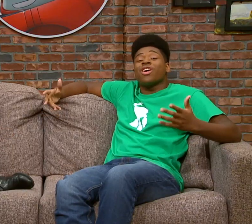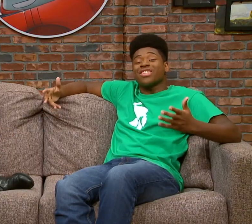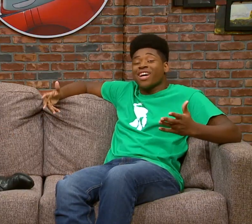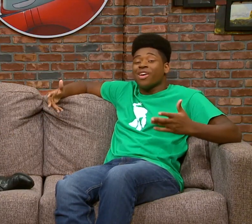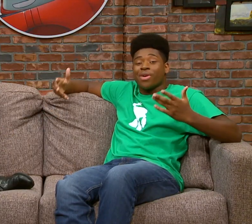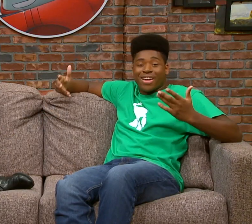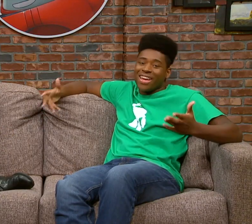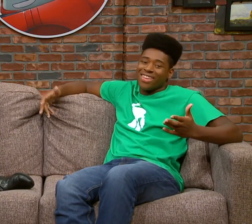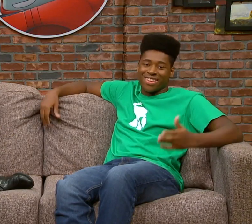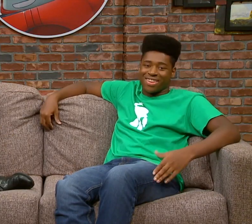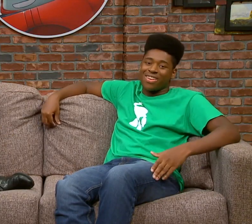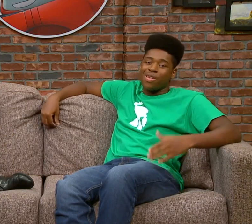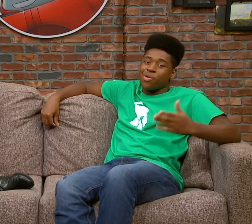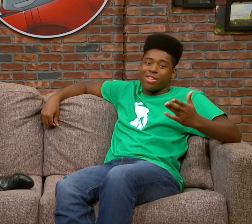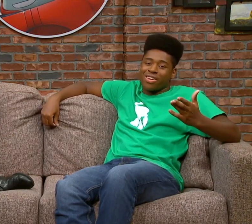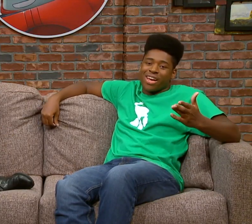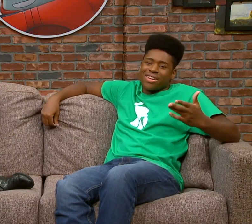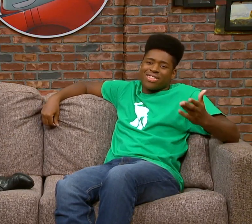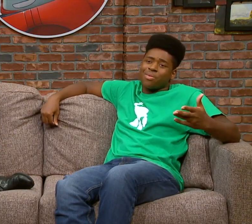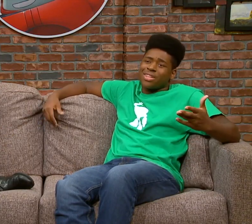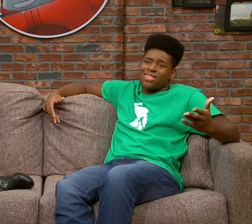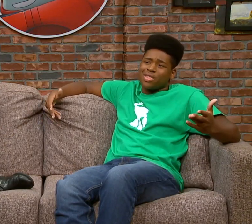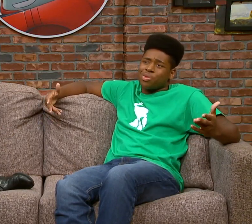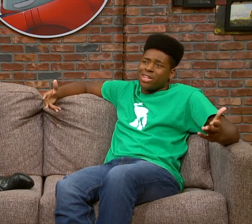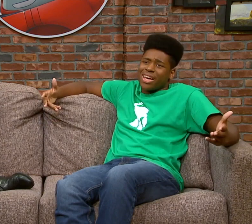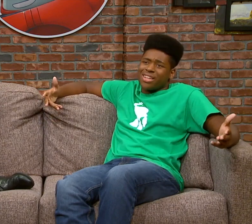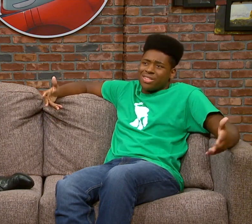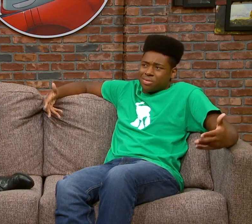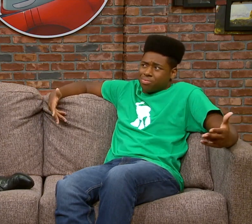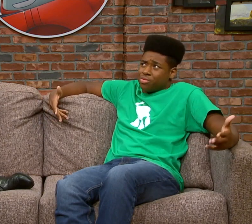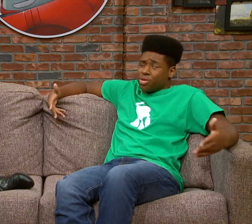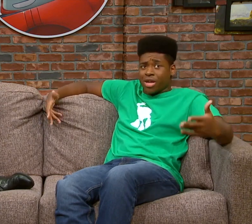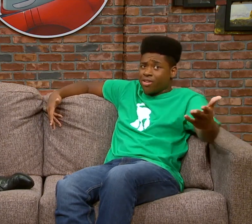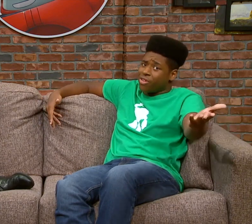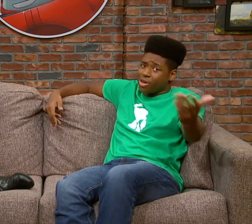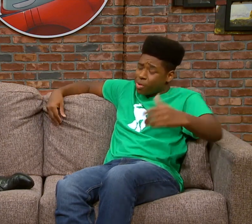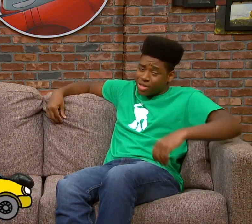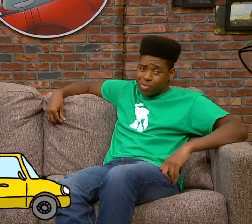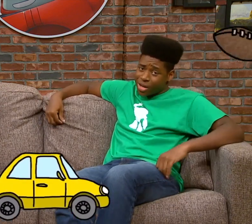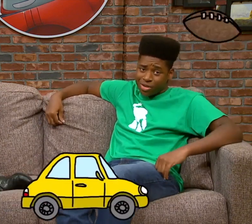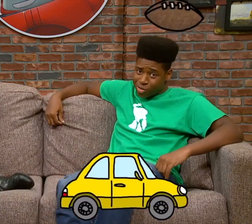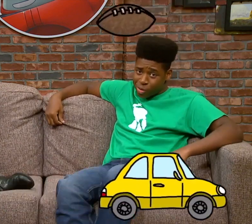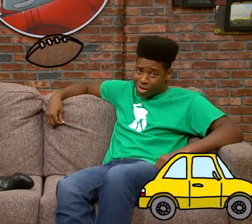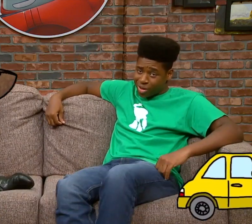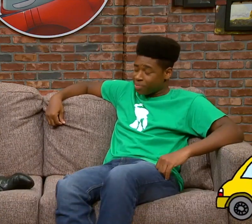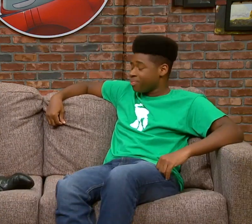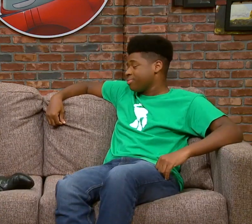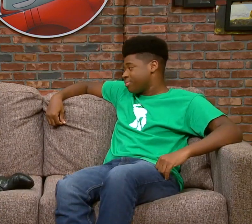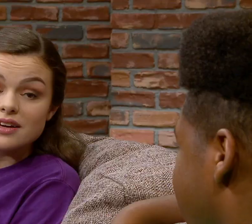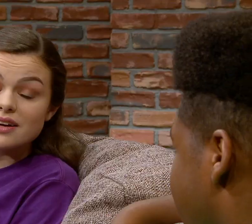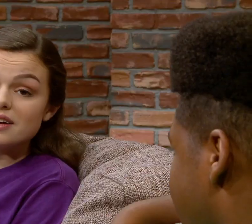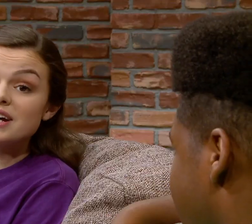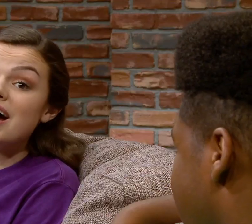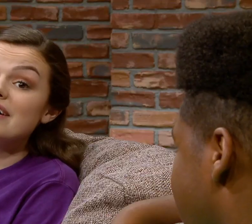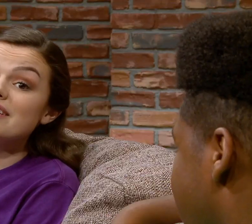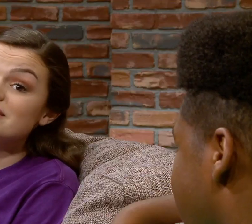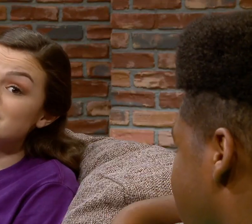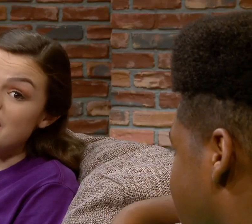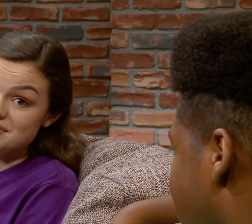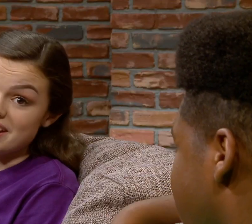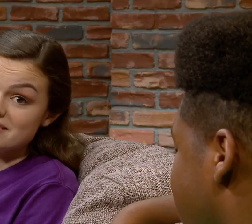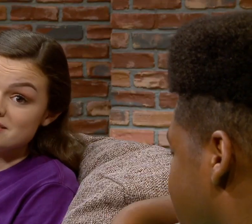We can talk to God about anything, whether or not it's something as simple as trying to find a parking spot at a football game.